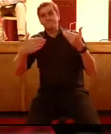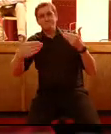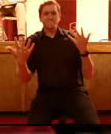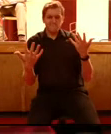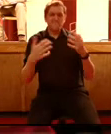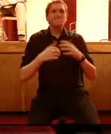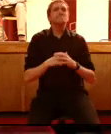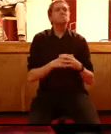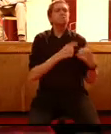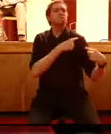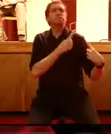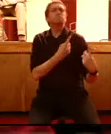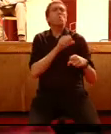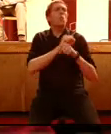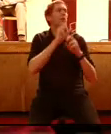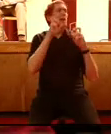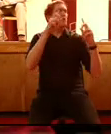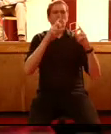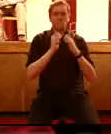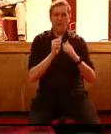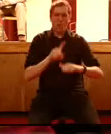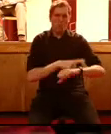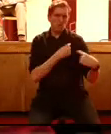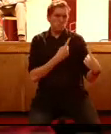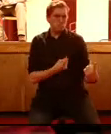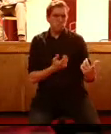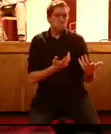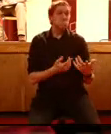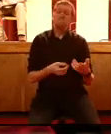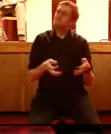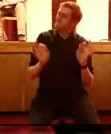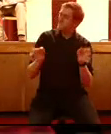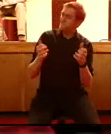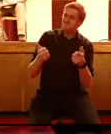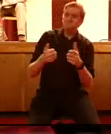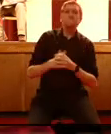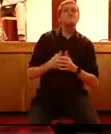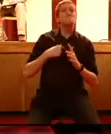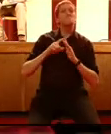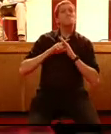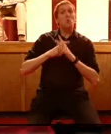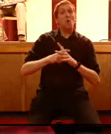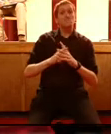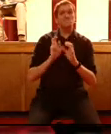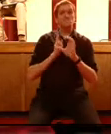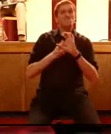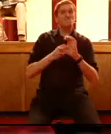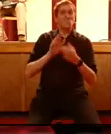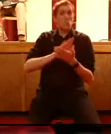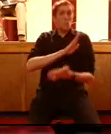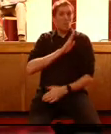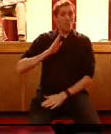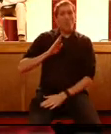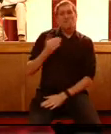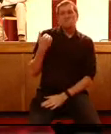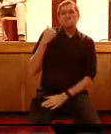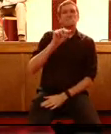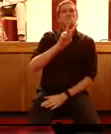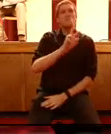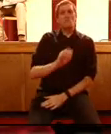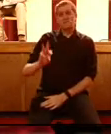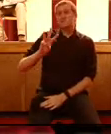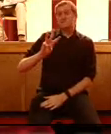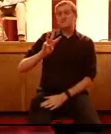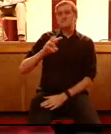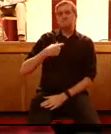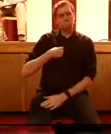opinion, and how long have you been working in education? Absolutely. I started as a school board member in 2006, and I'm very